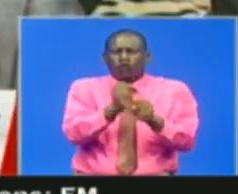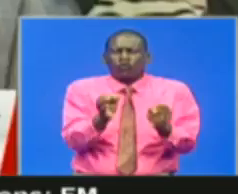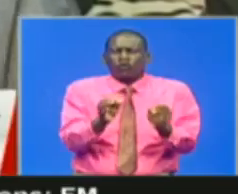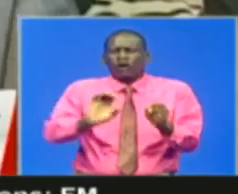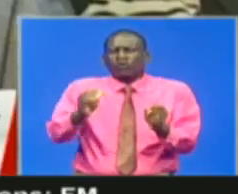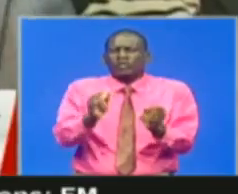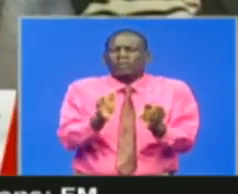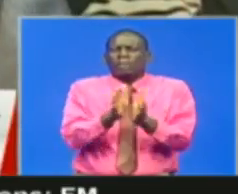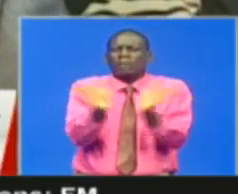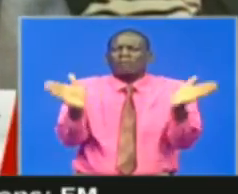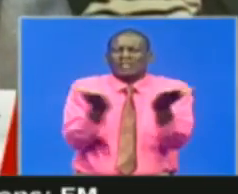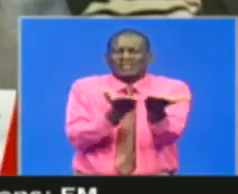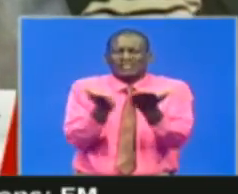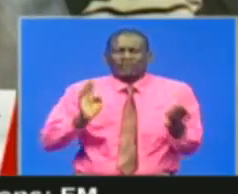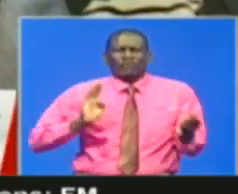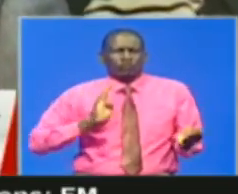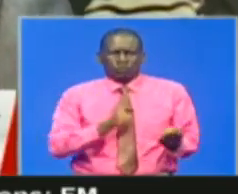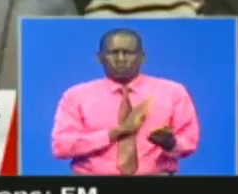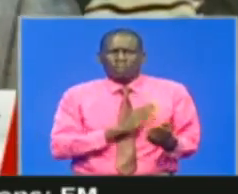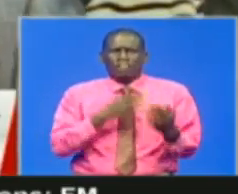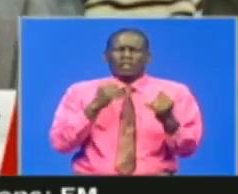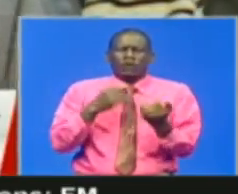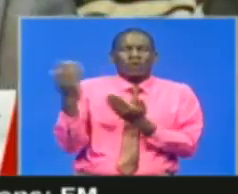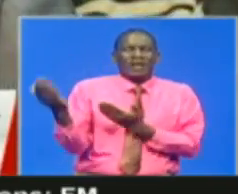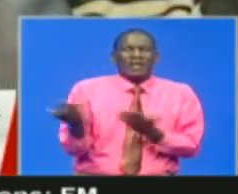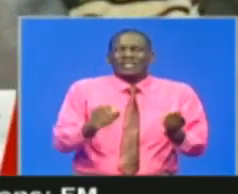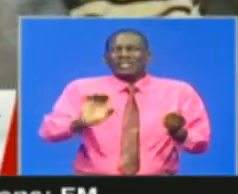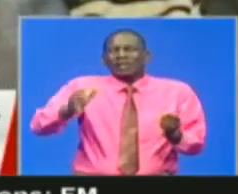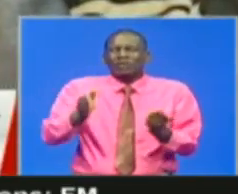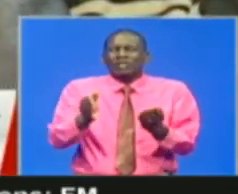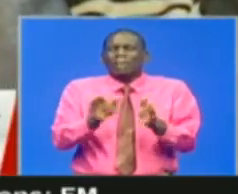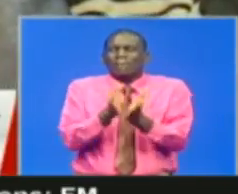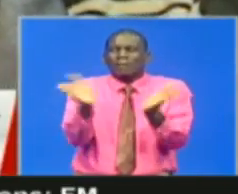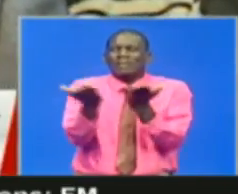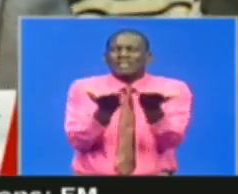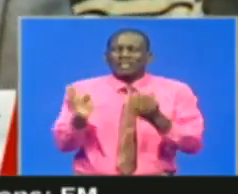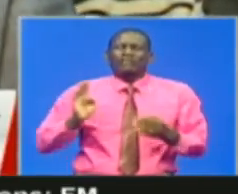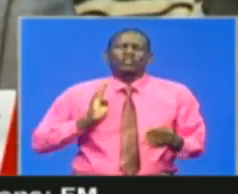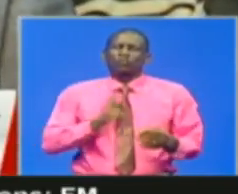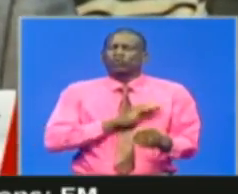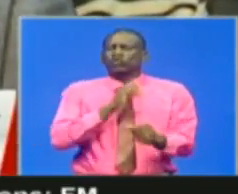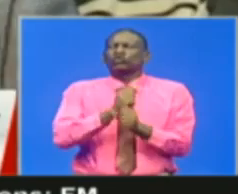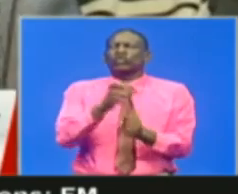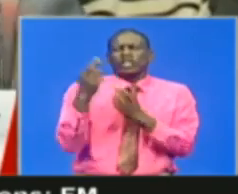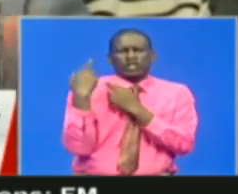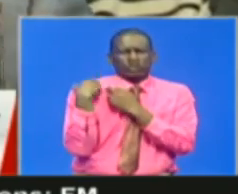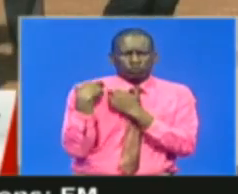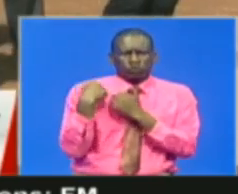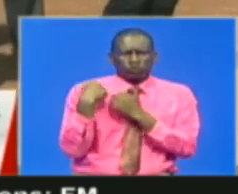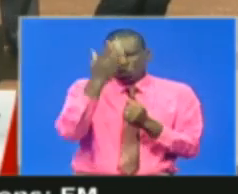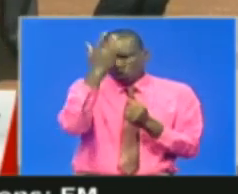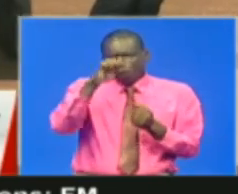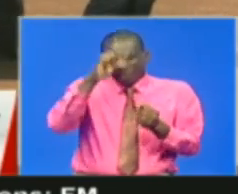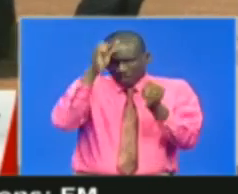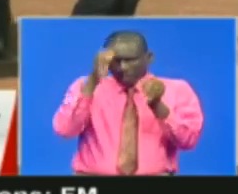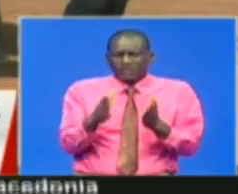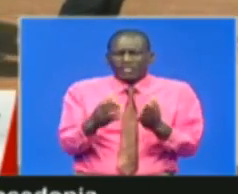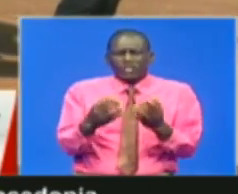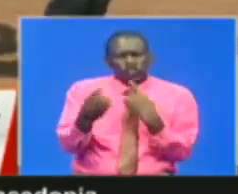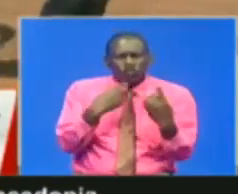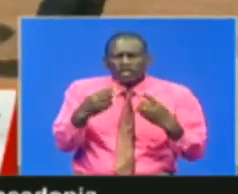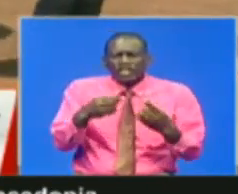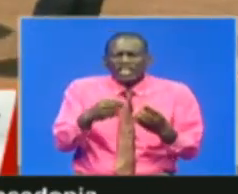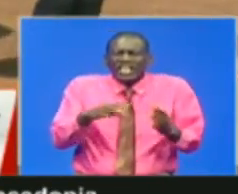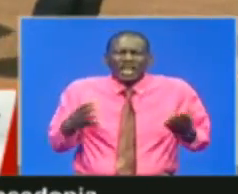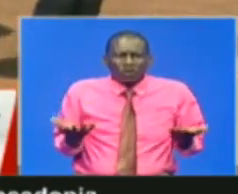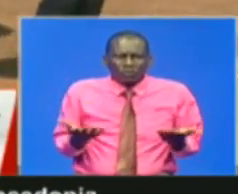we are saying, let the county public service boards do their work. Why are we seeing governors talking, center, left, right? The union leaders